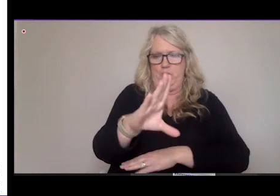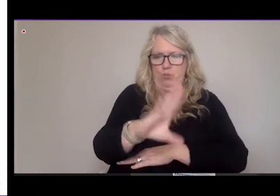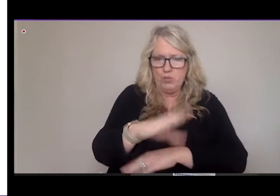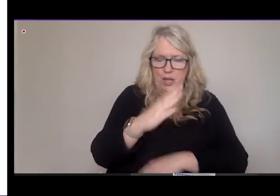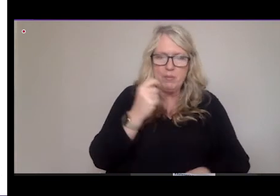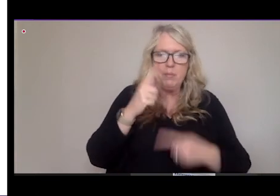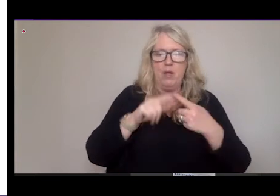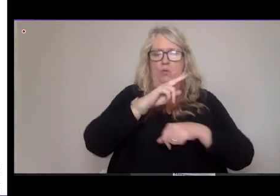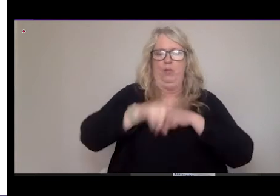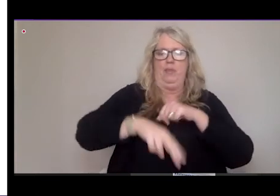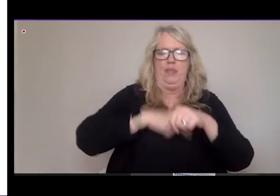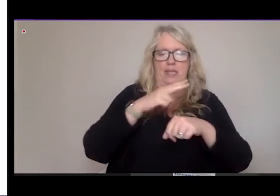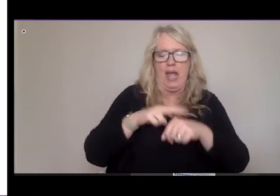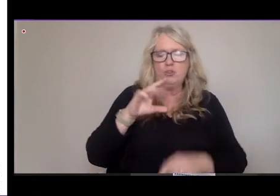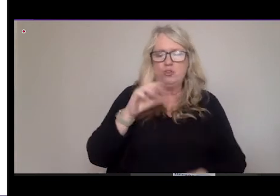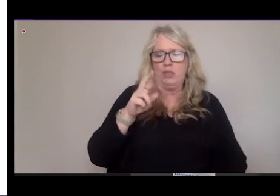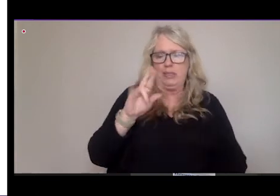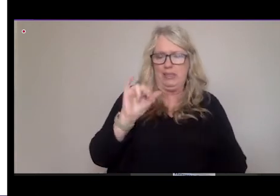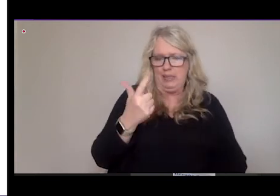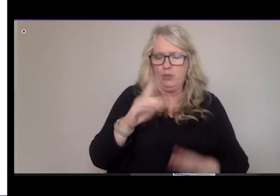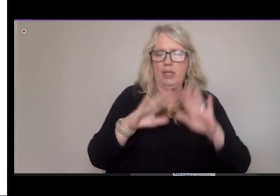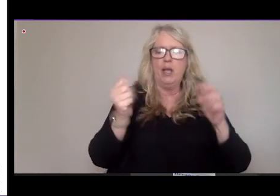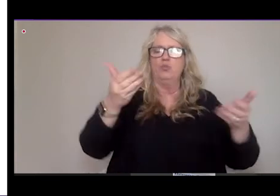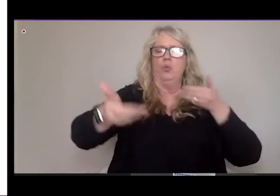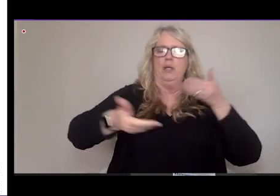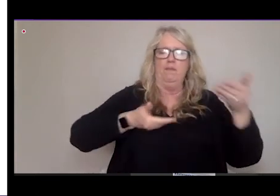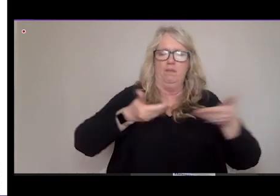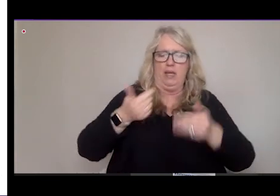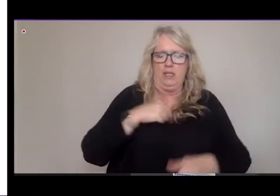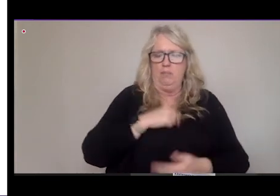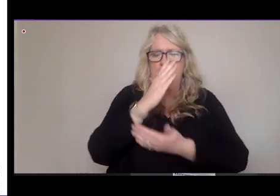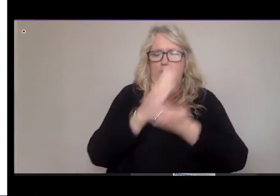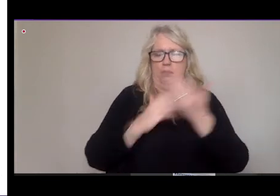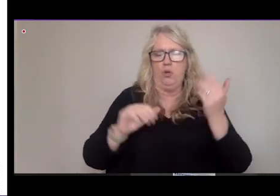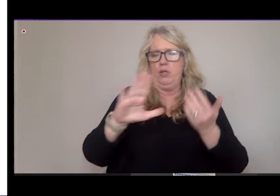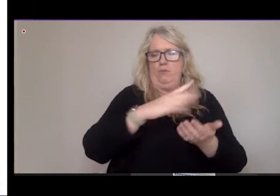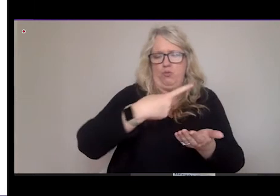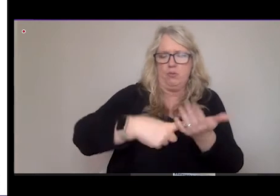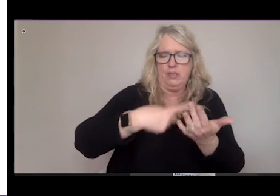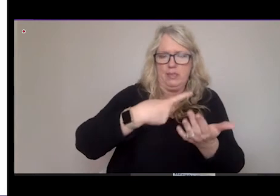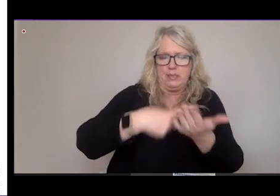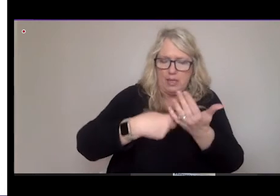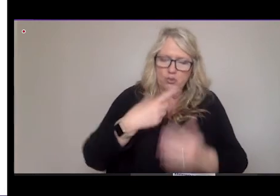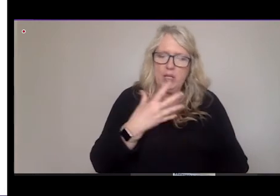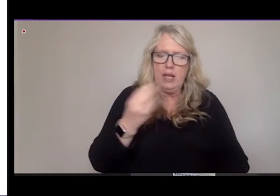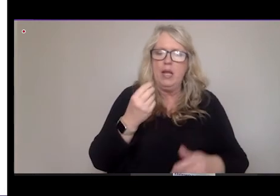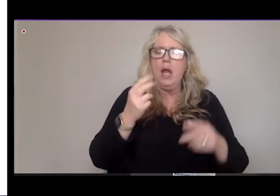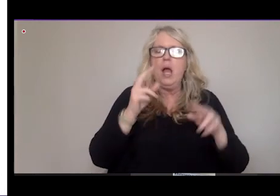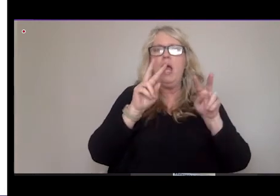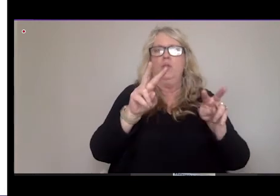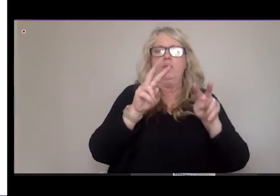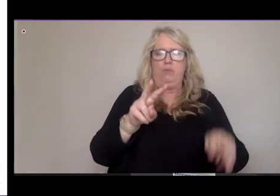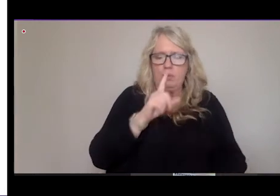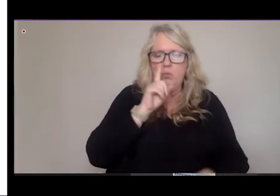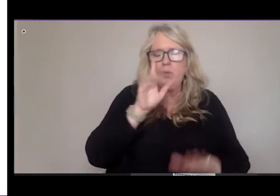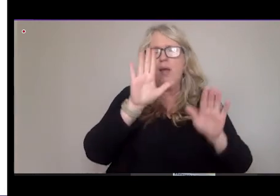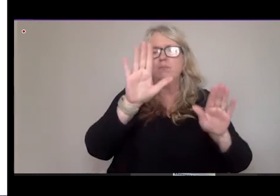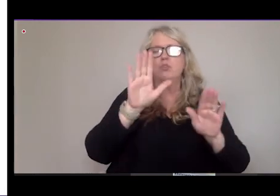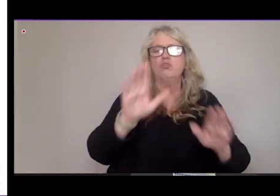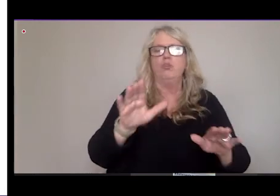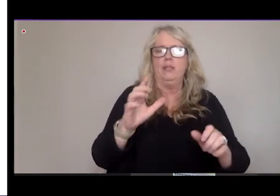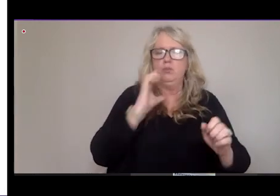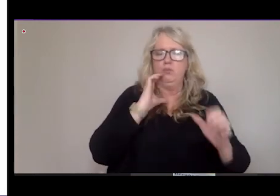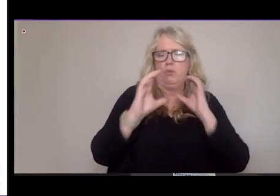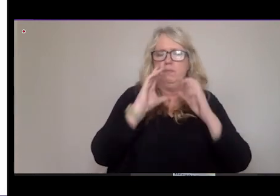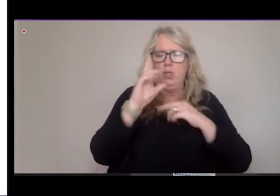this afternoon. Thank you to the National Clearinghouse for inviting me to be part of your discussions, and I look forward to having